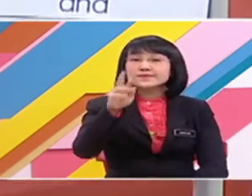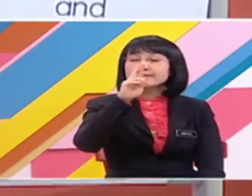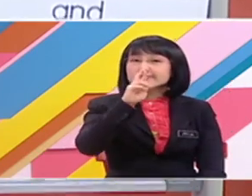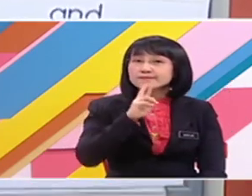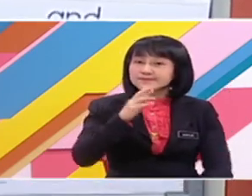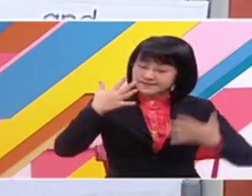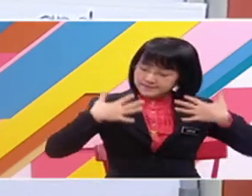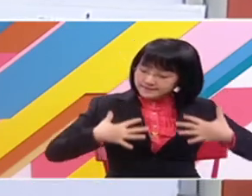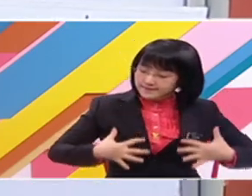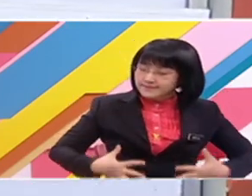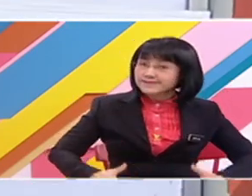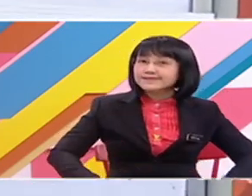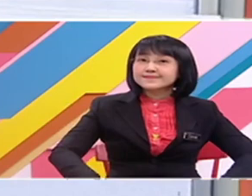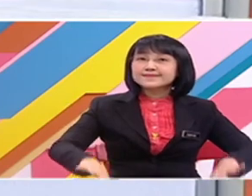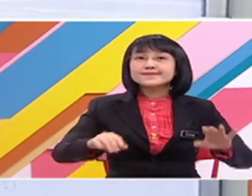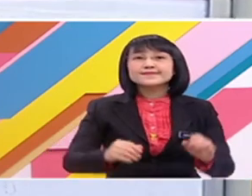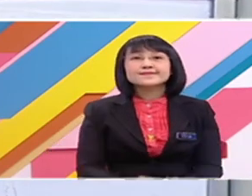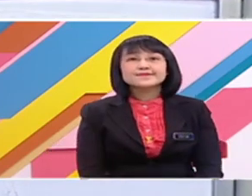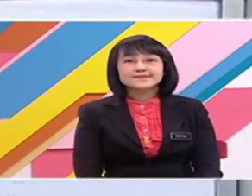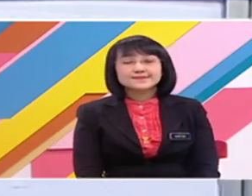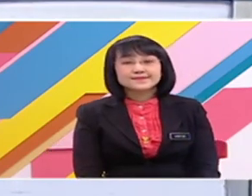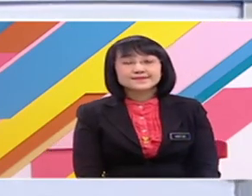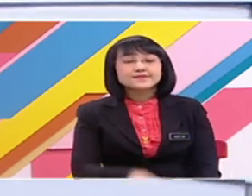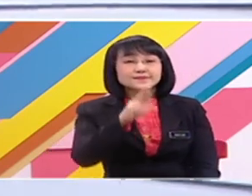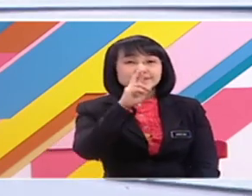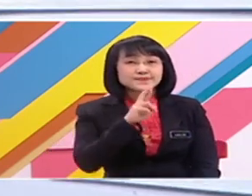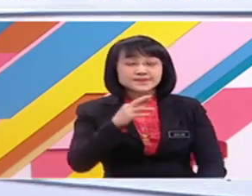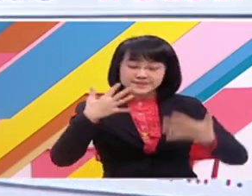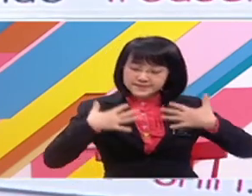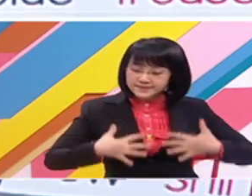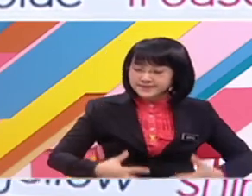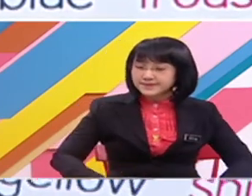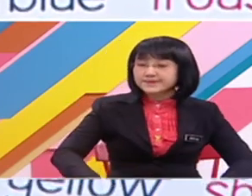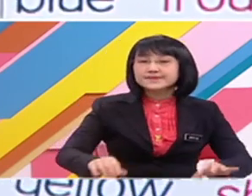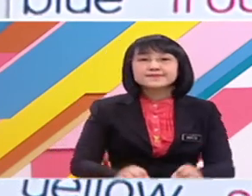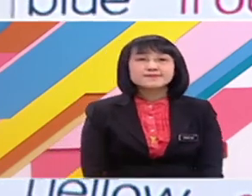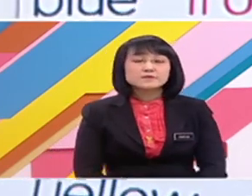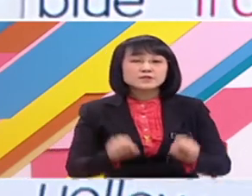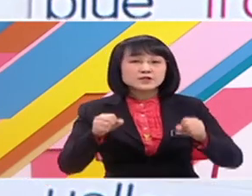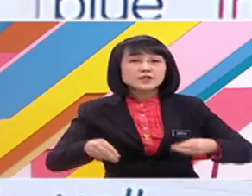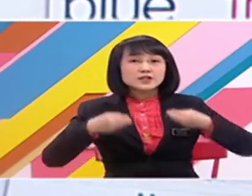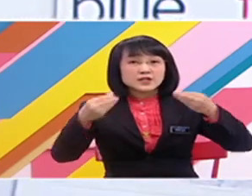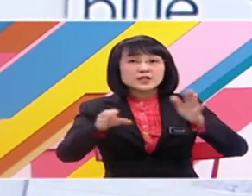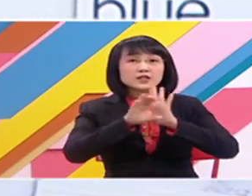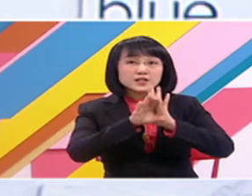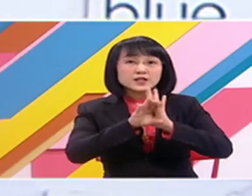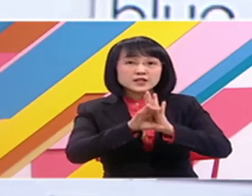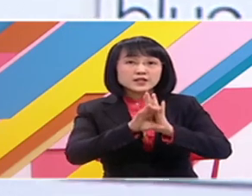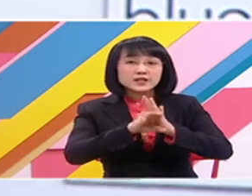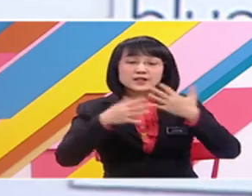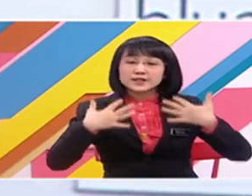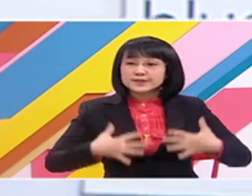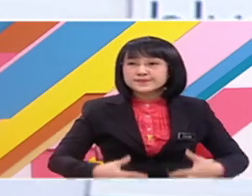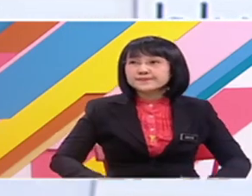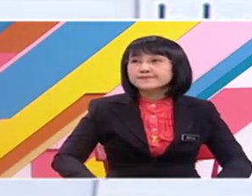Okay. Red dress. Red dress. Okay. Okay. Can you give me an example of a red a dress that you